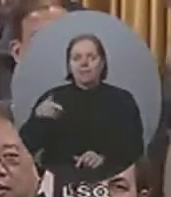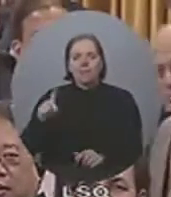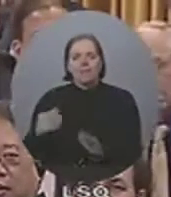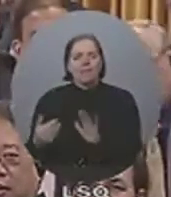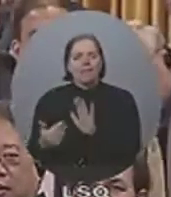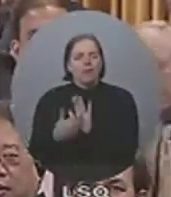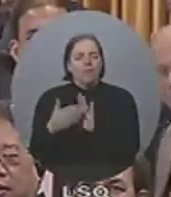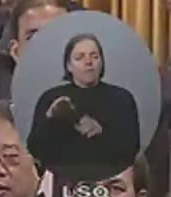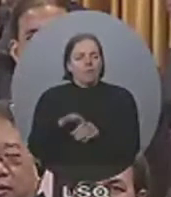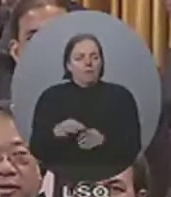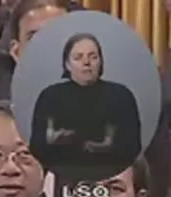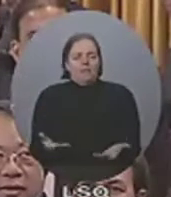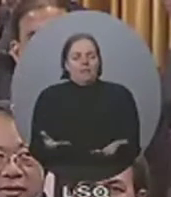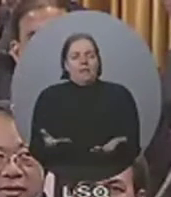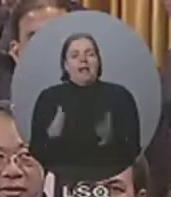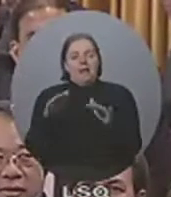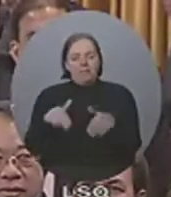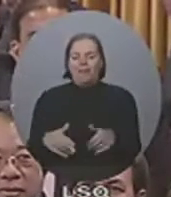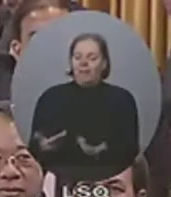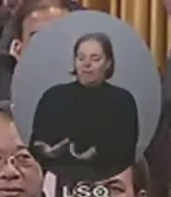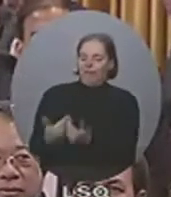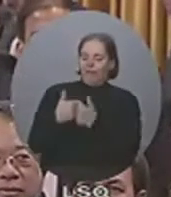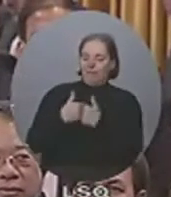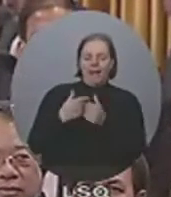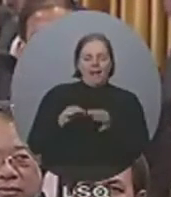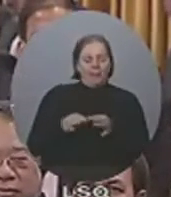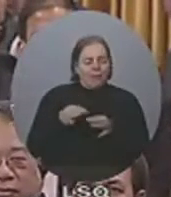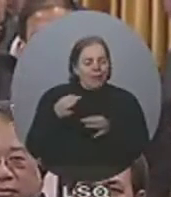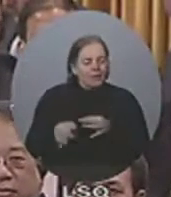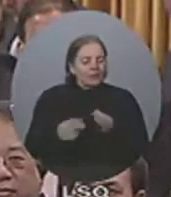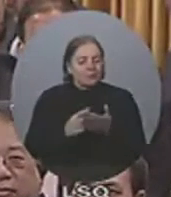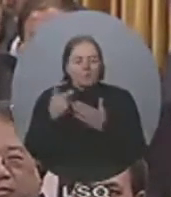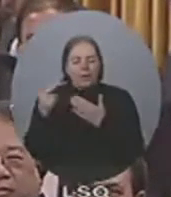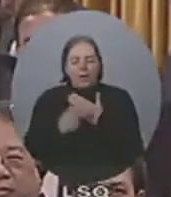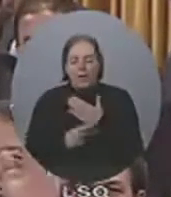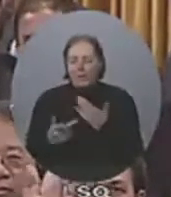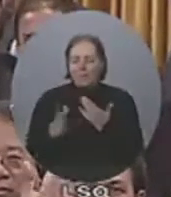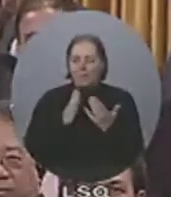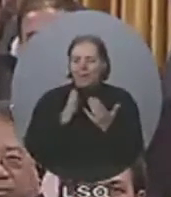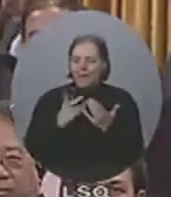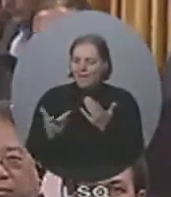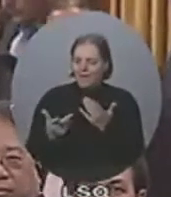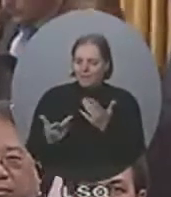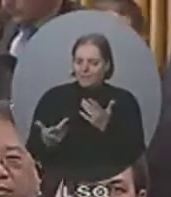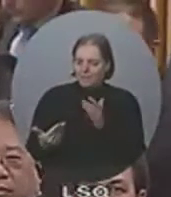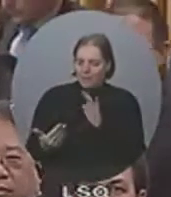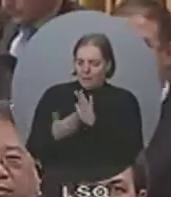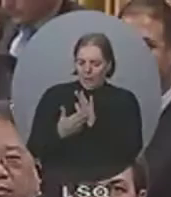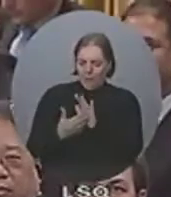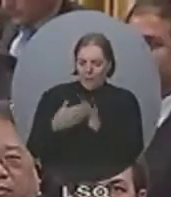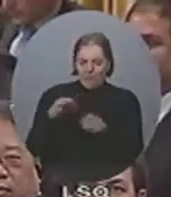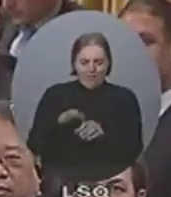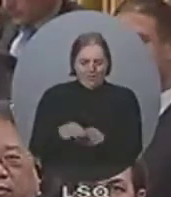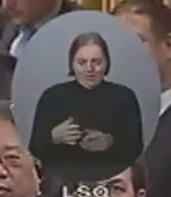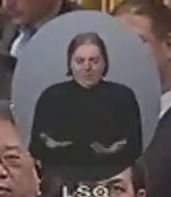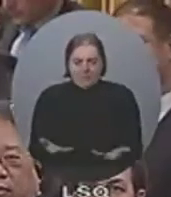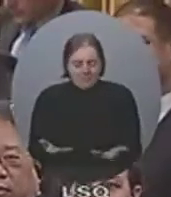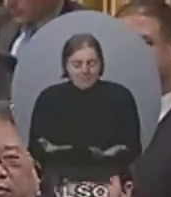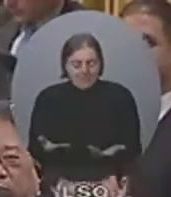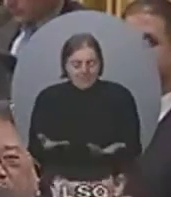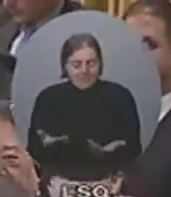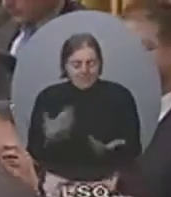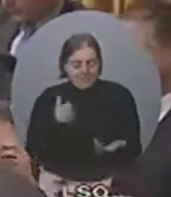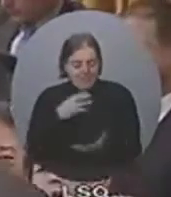to extend the programs that they voted against, Mr. Speaker. I'm a little unsure of what they're going to ask